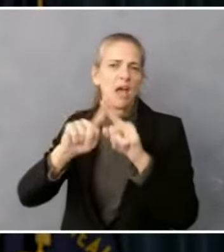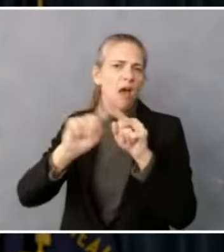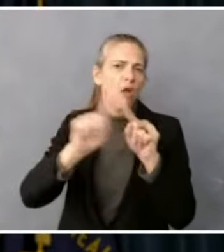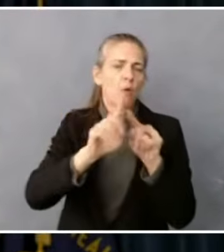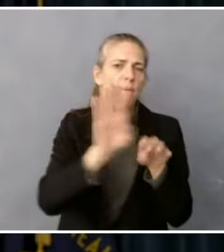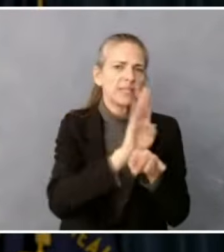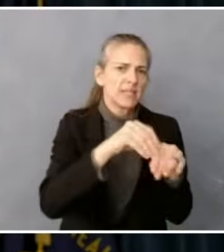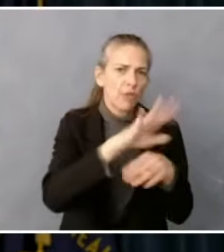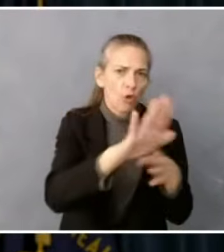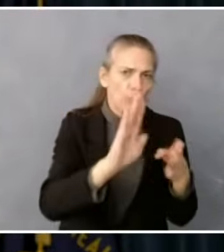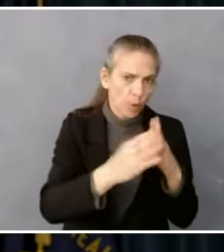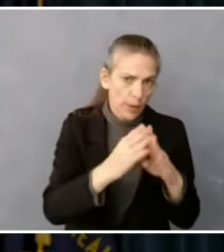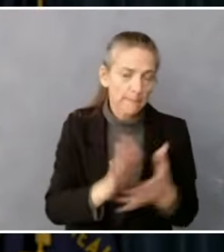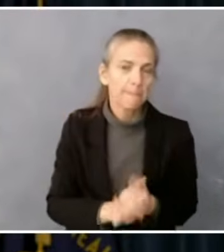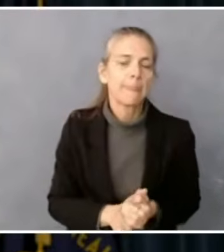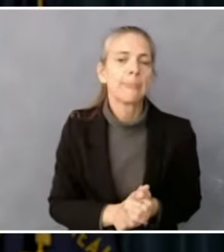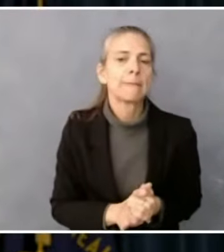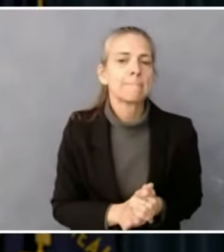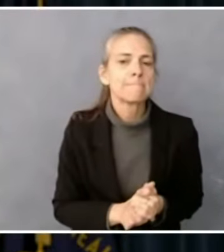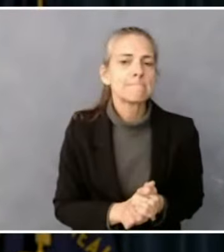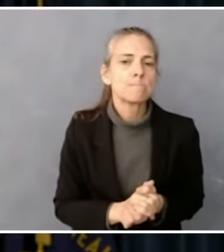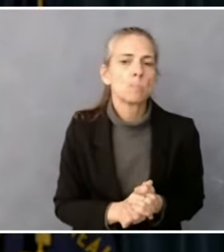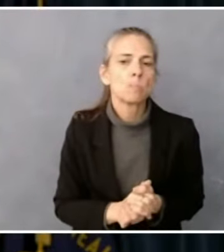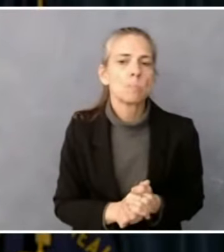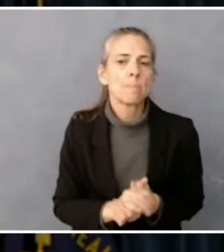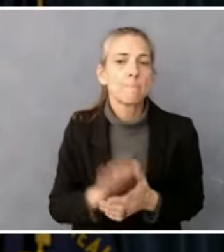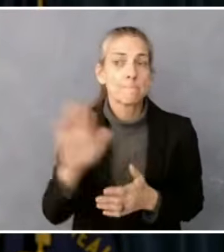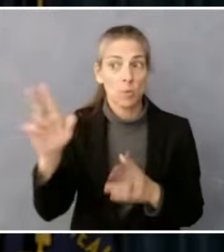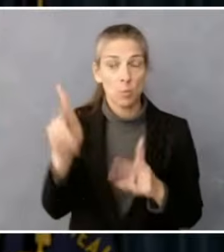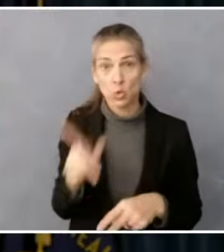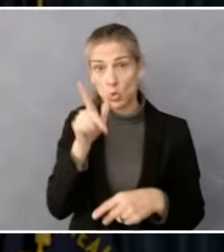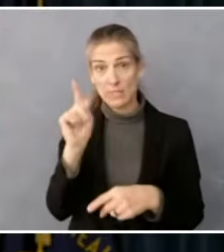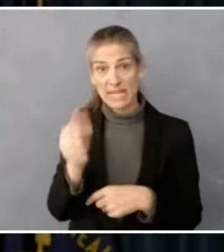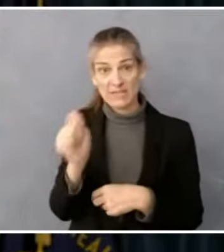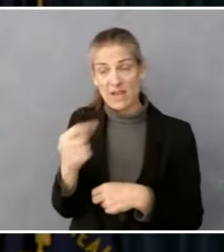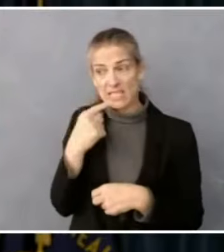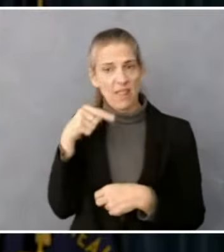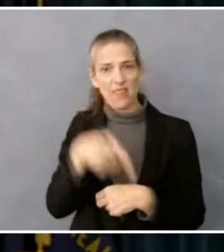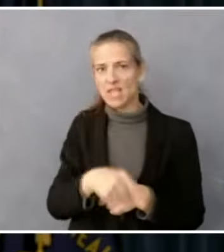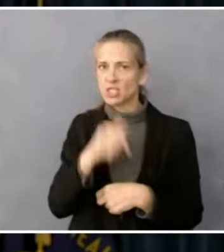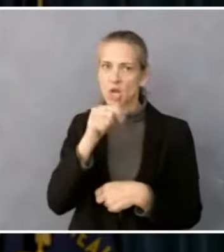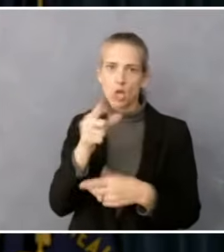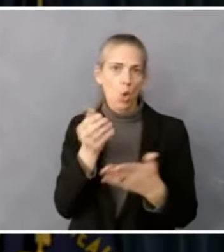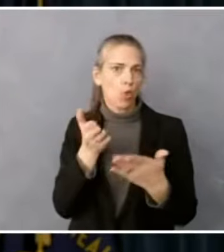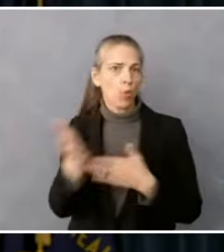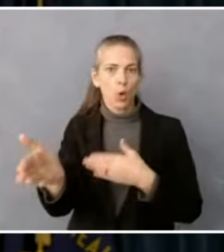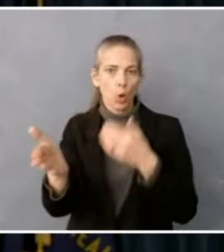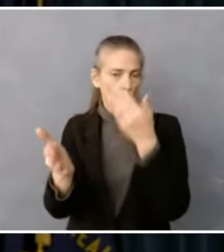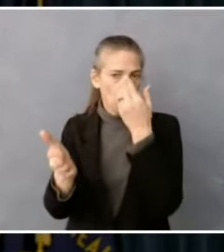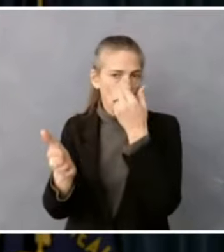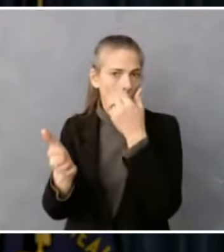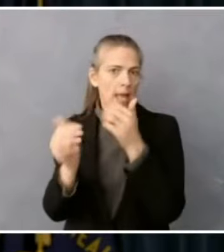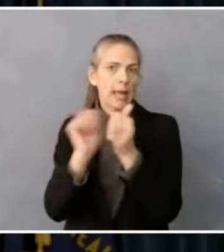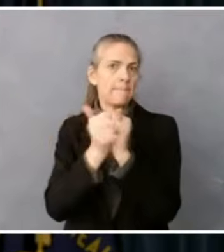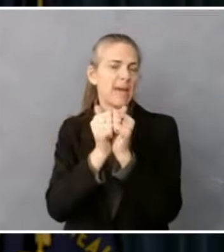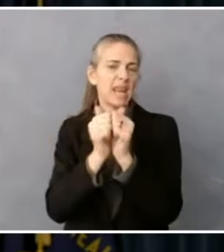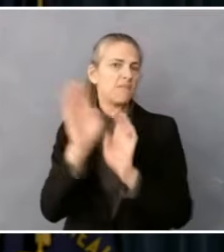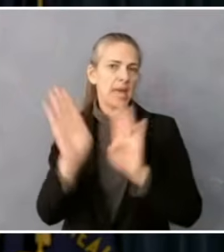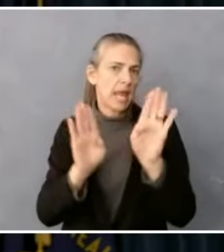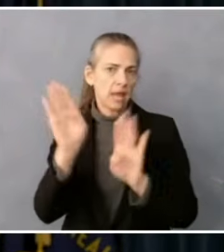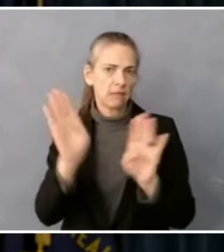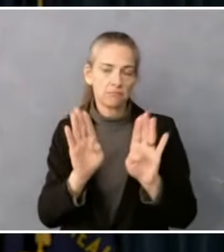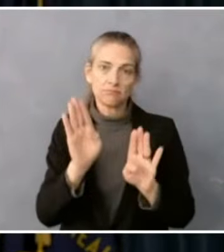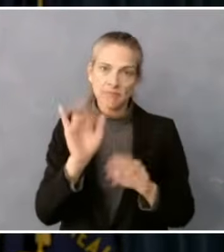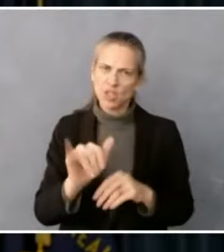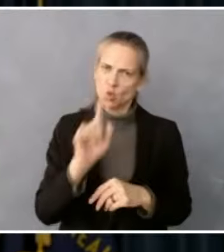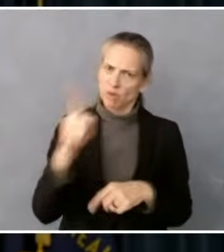community. Her person testified that this didn't go through a competitive bidding process. That's a real